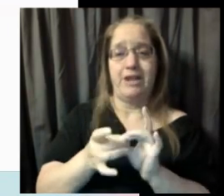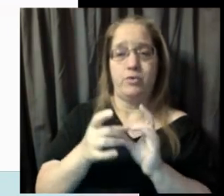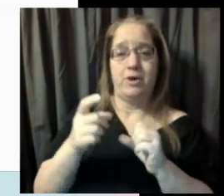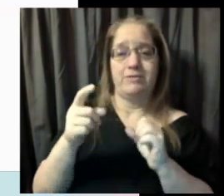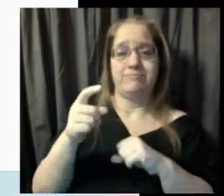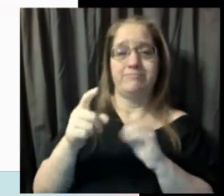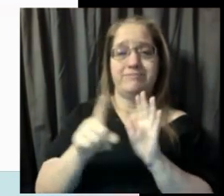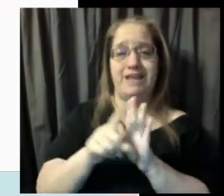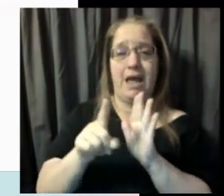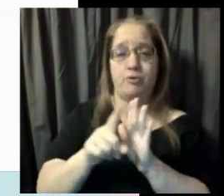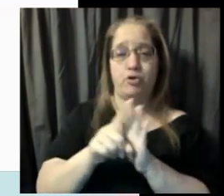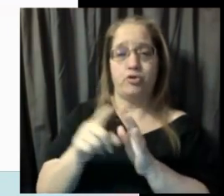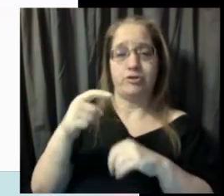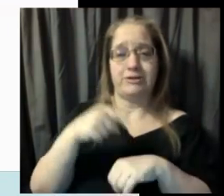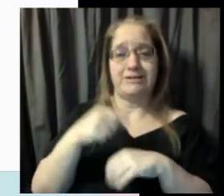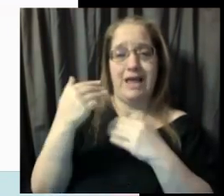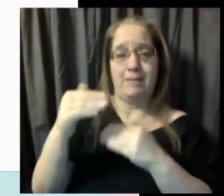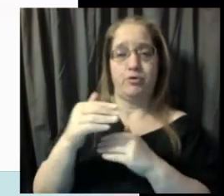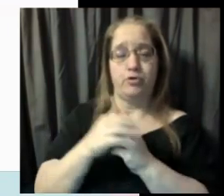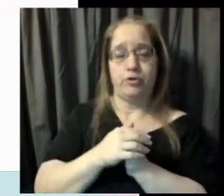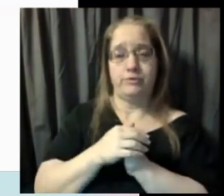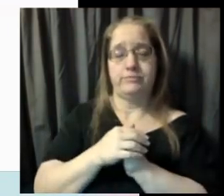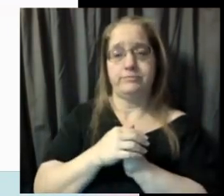timer, like Claire said.